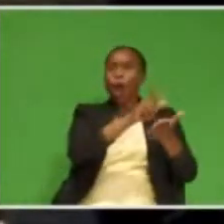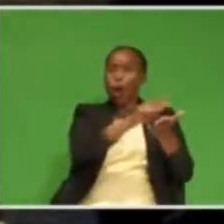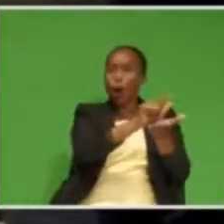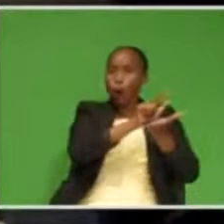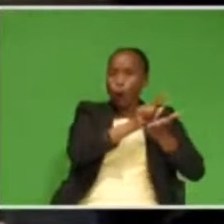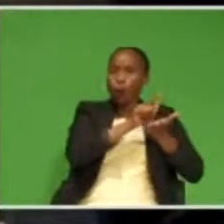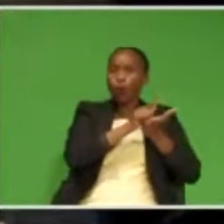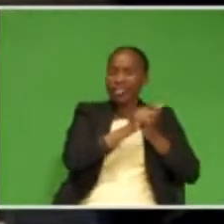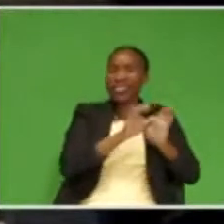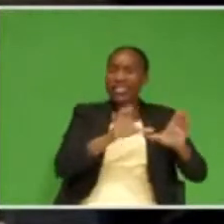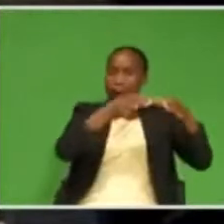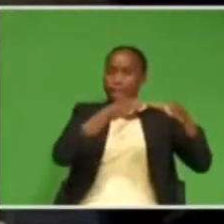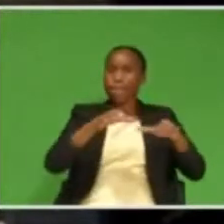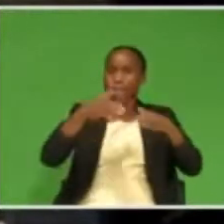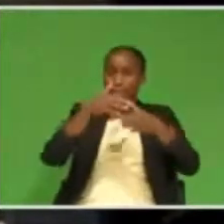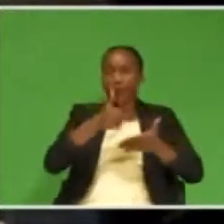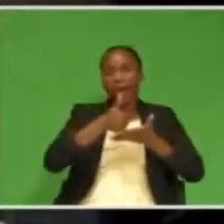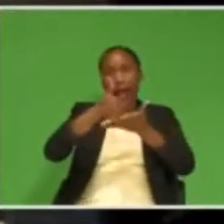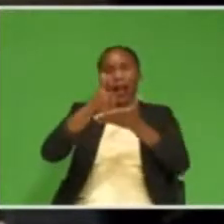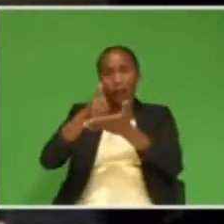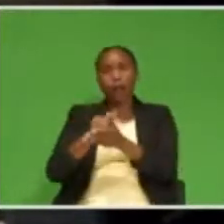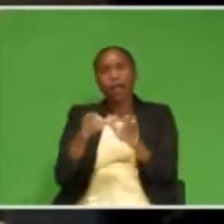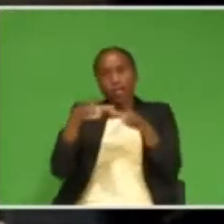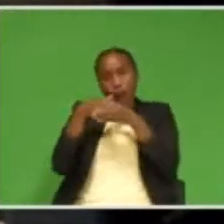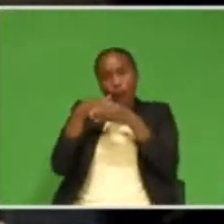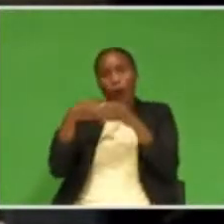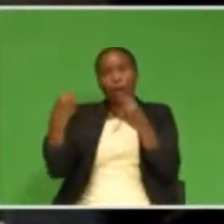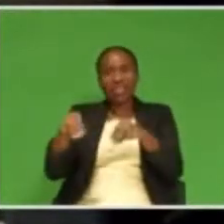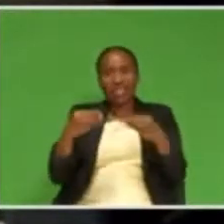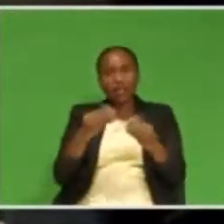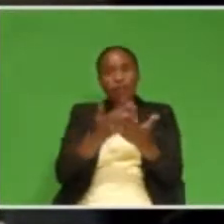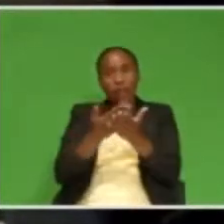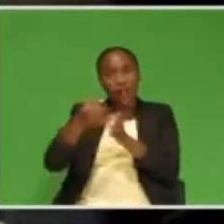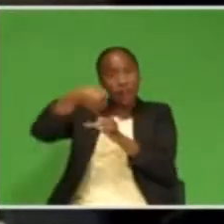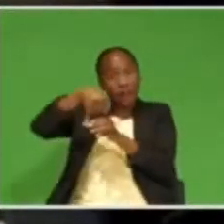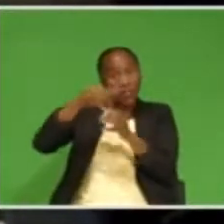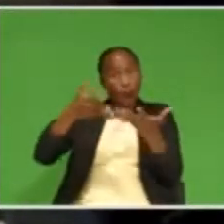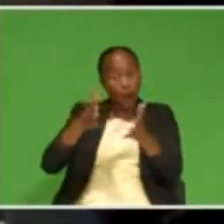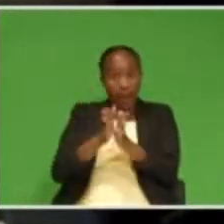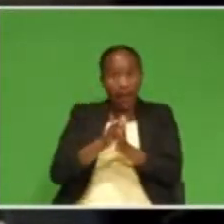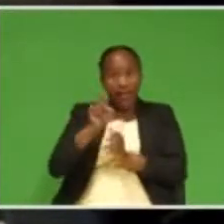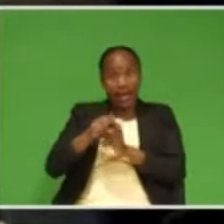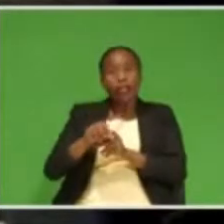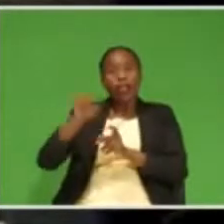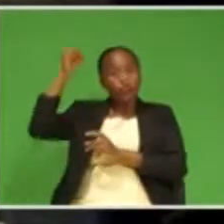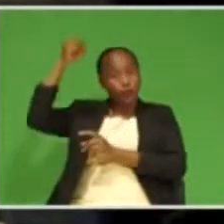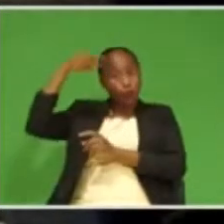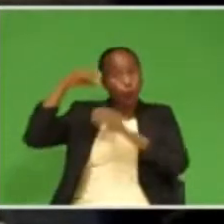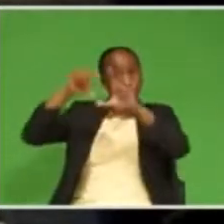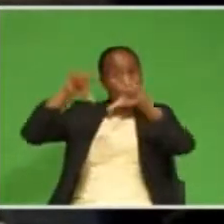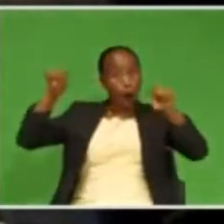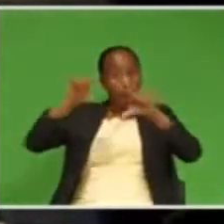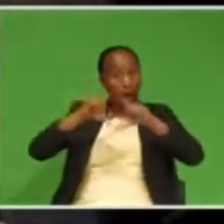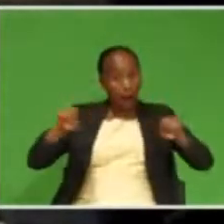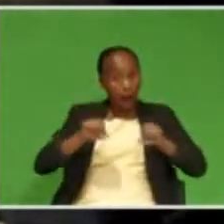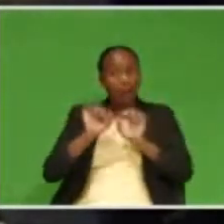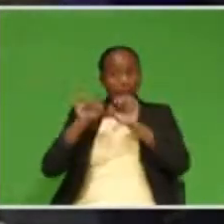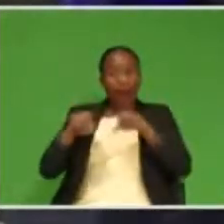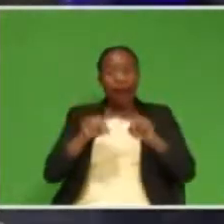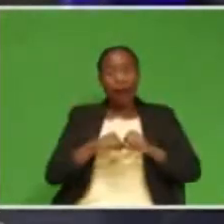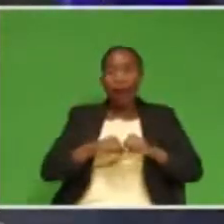small businesses to invest in solar equipment and to allow banks and development